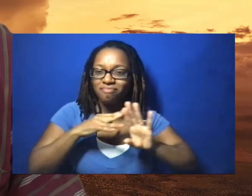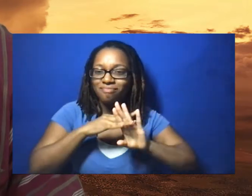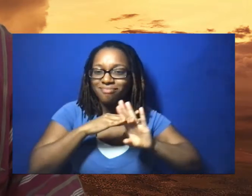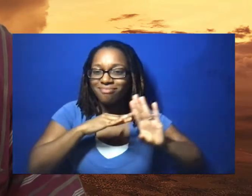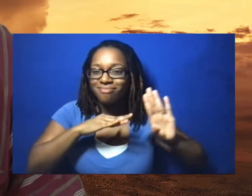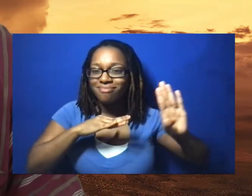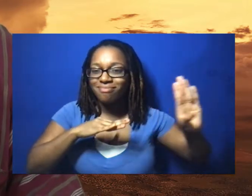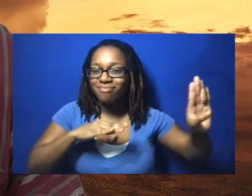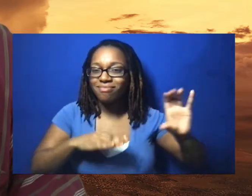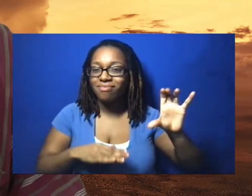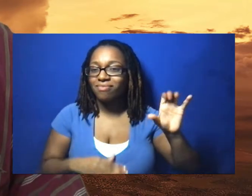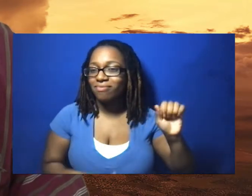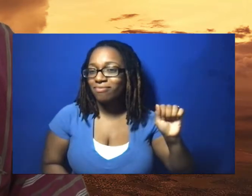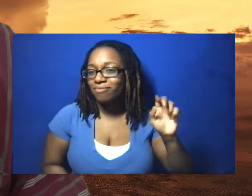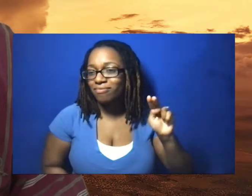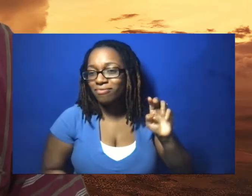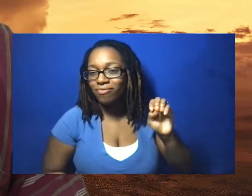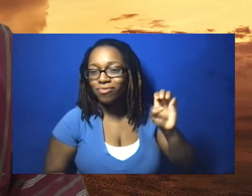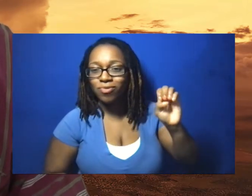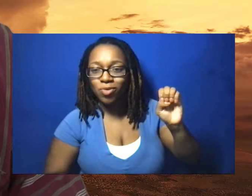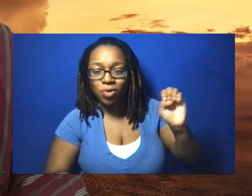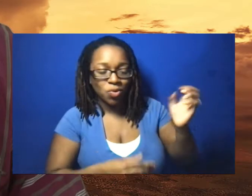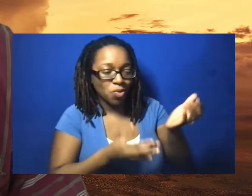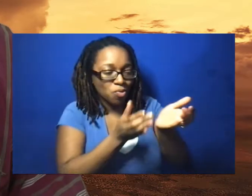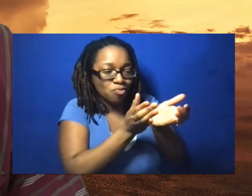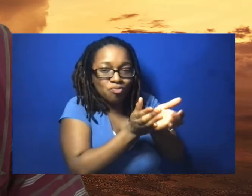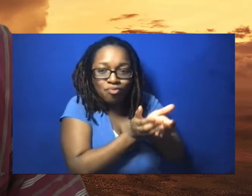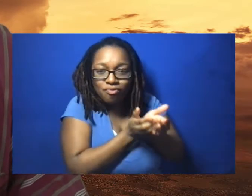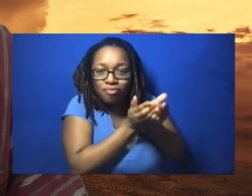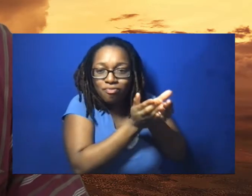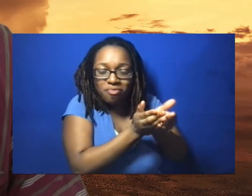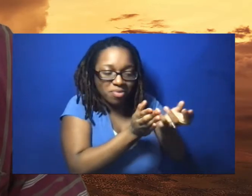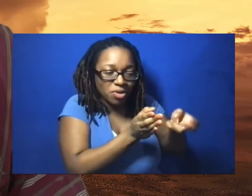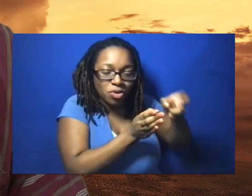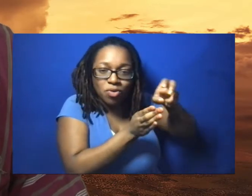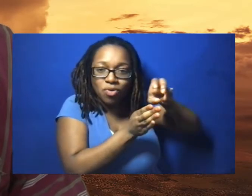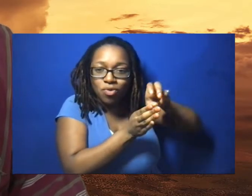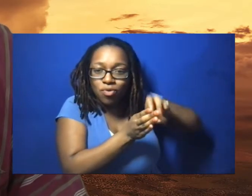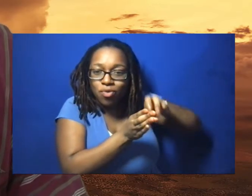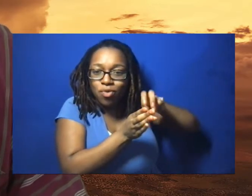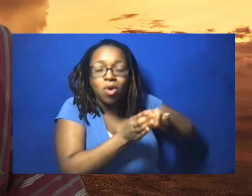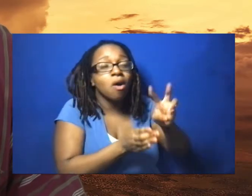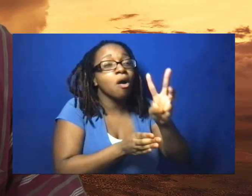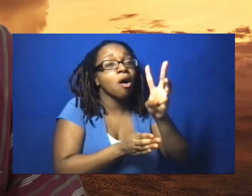canoe and he traveled down the river.